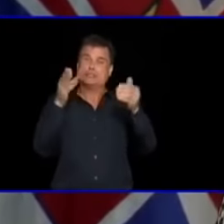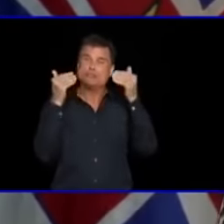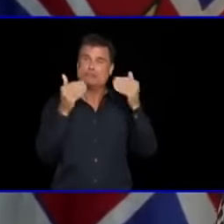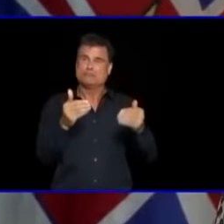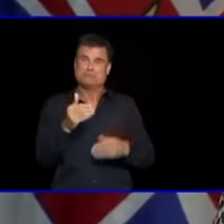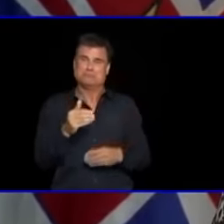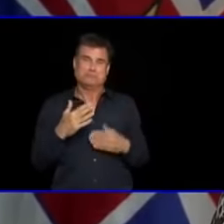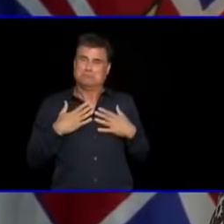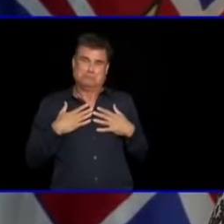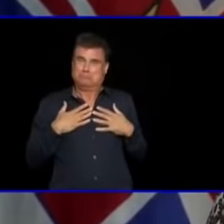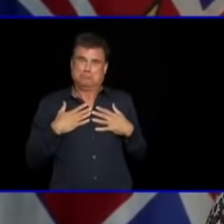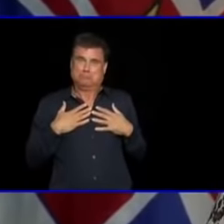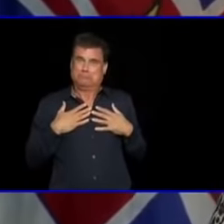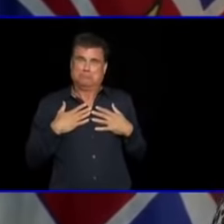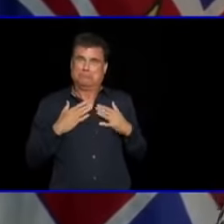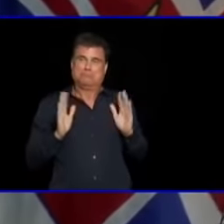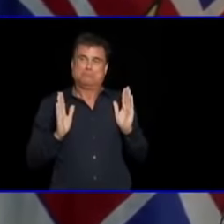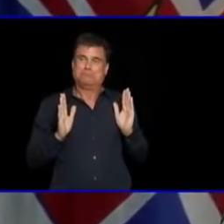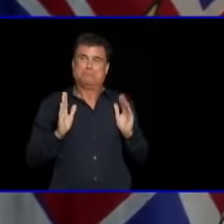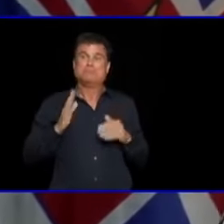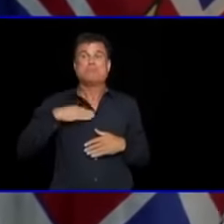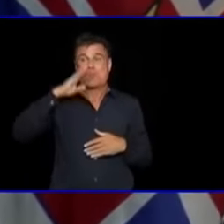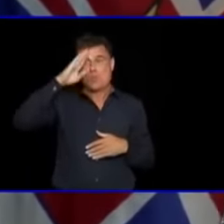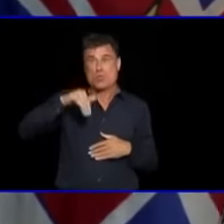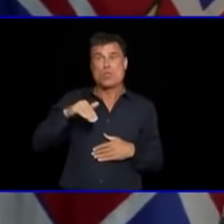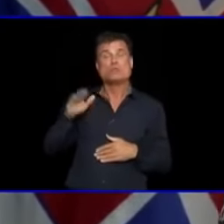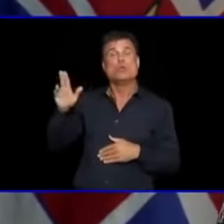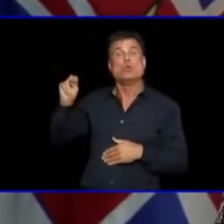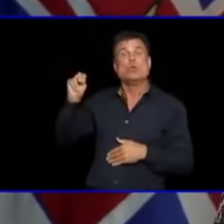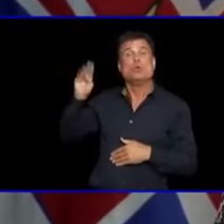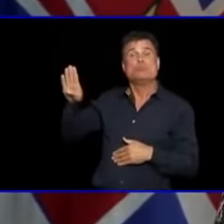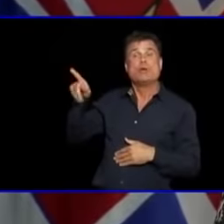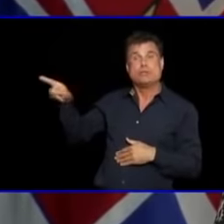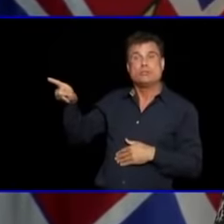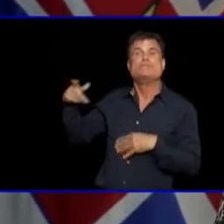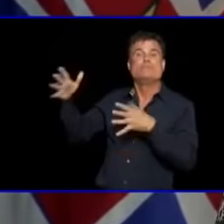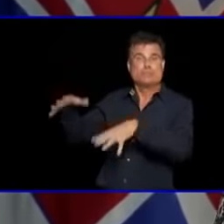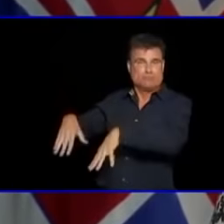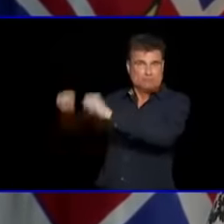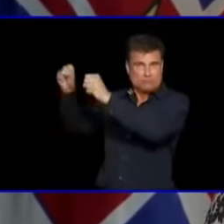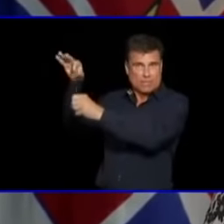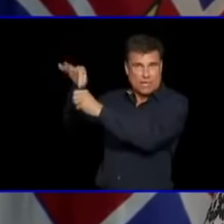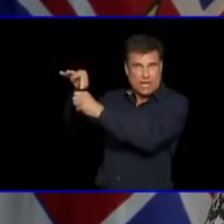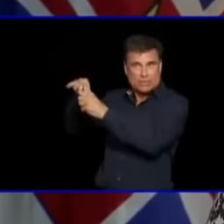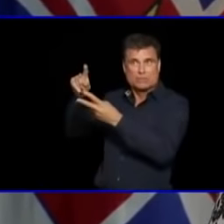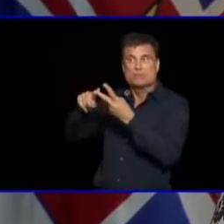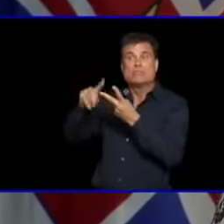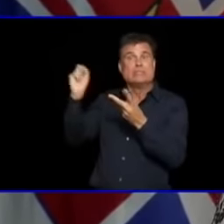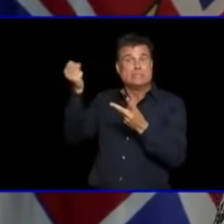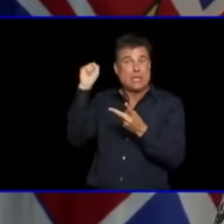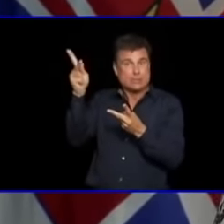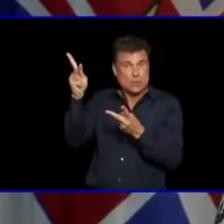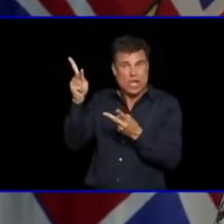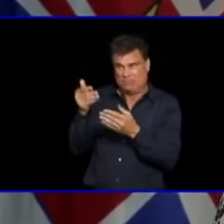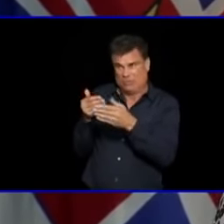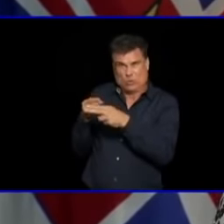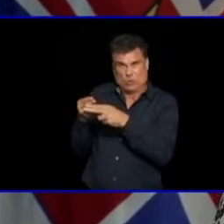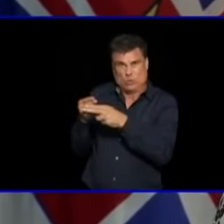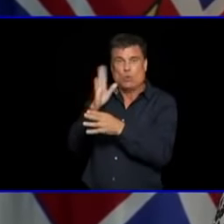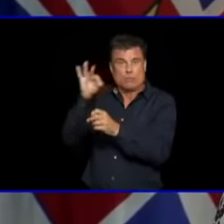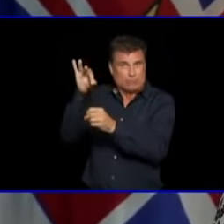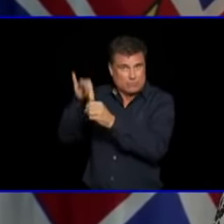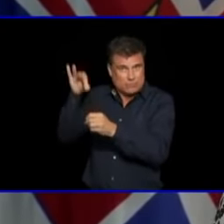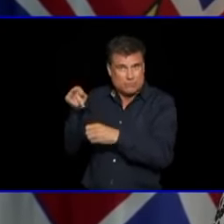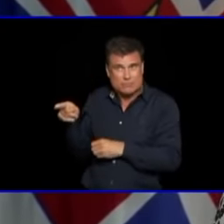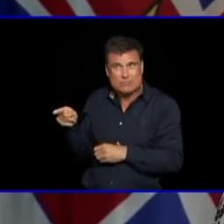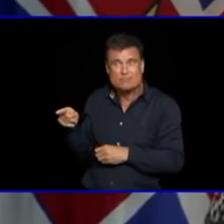I know there's an election in New Brunswick. There's an election coming up as well in Saskatchewan. We've been working with the Chief Electoral